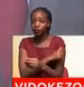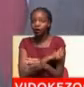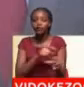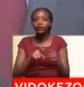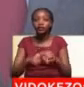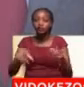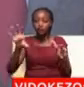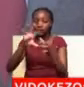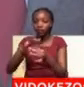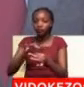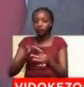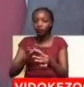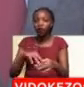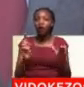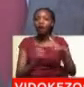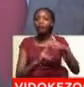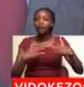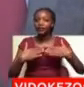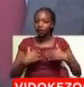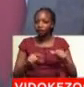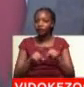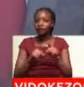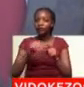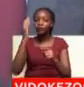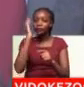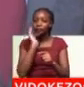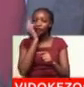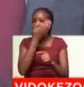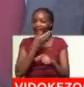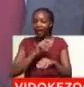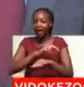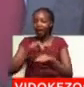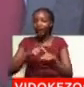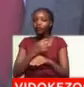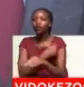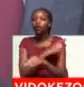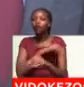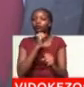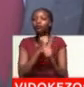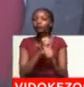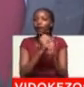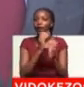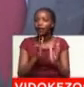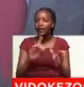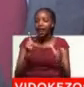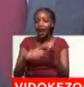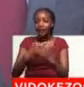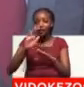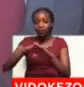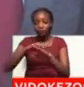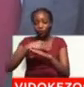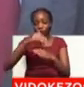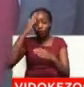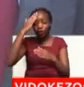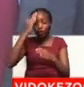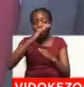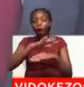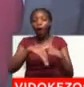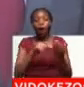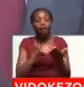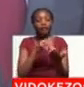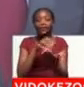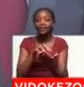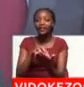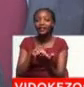National Hospital staff. It is important to note that all these cases have been